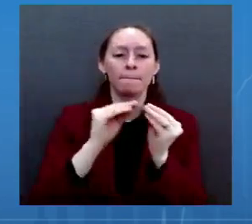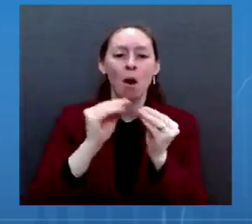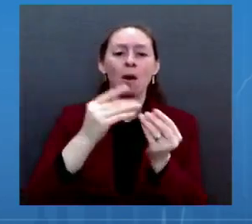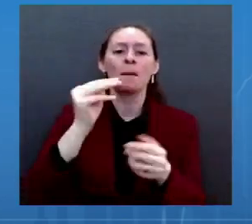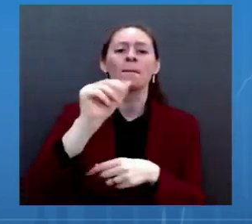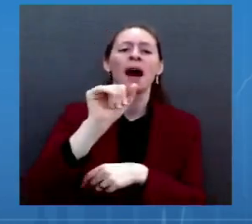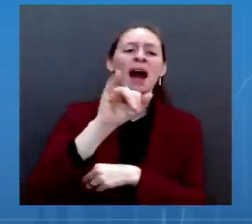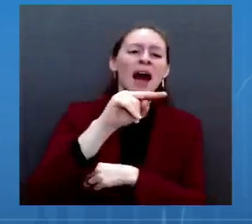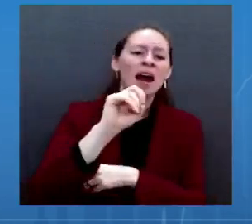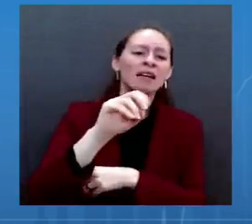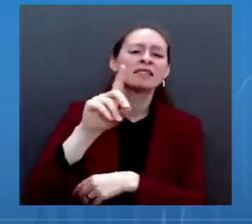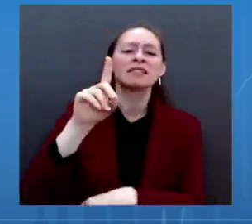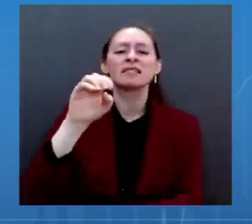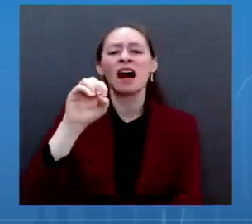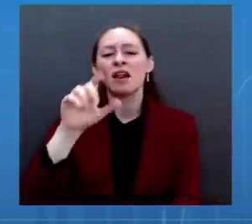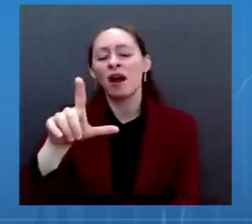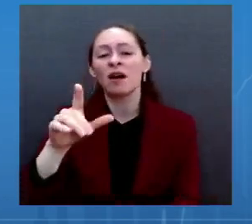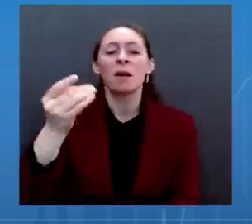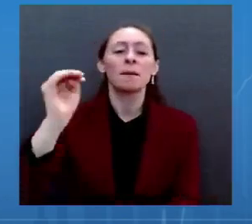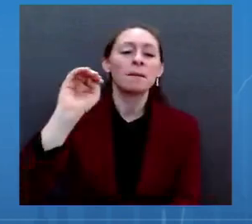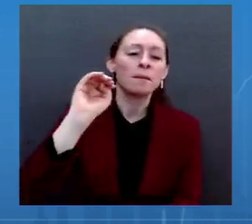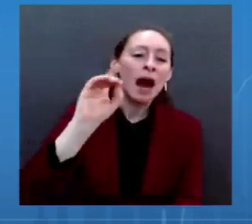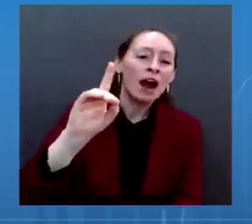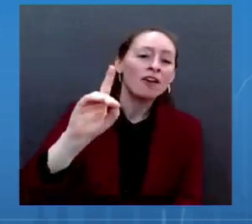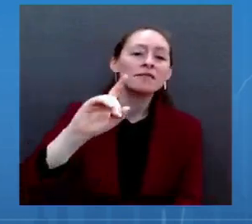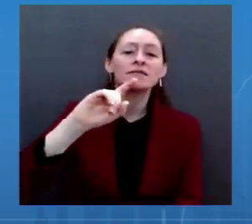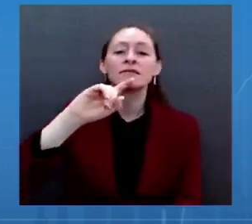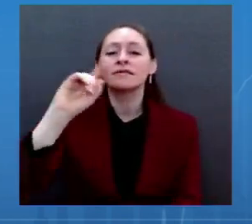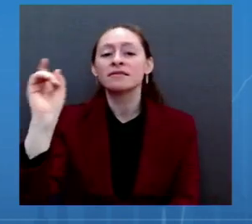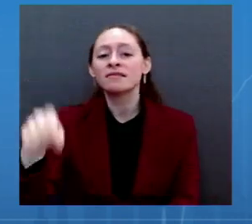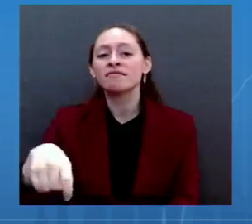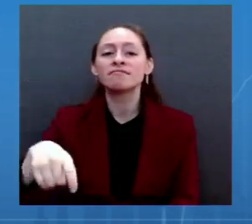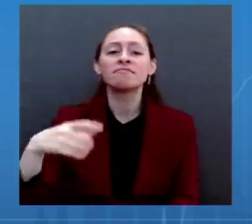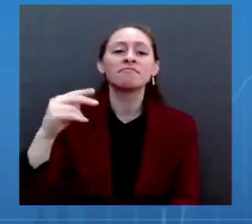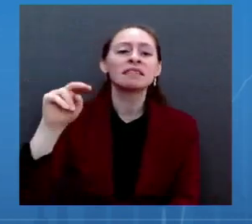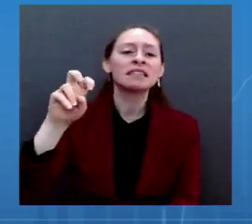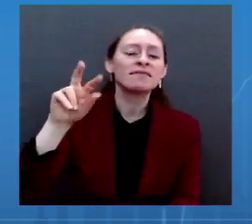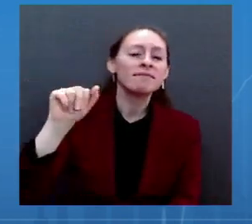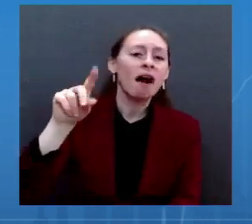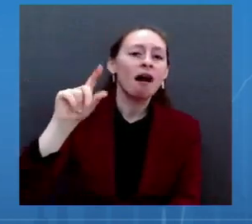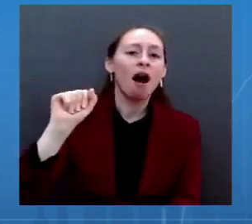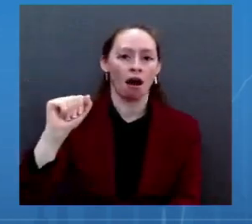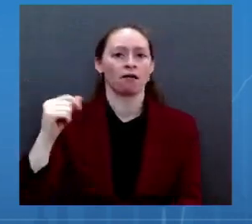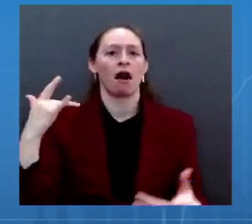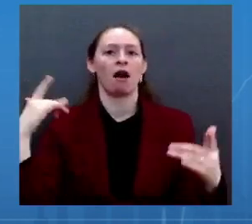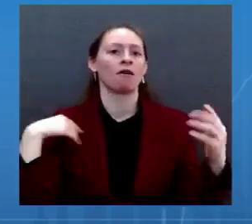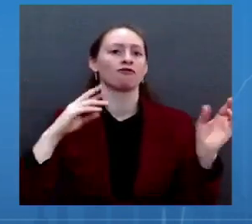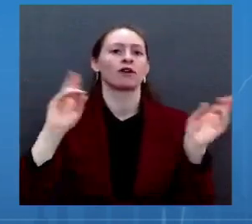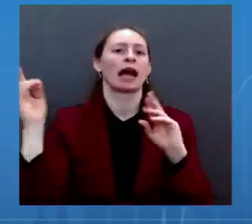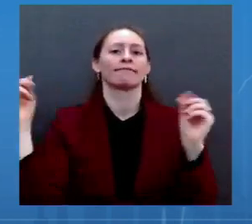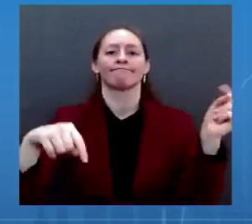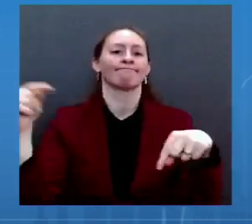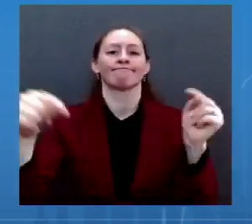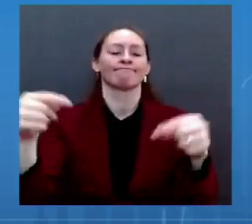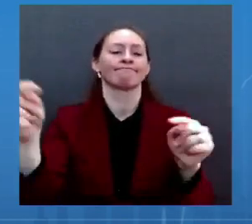are restocking, and starting next week, those are the at-home tests as opposed to the PCRs that you're asking